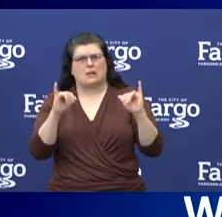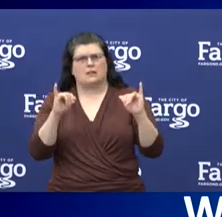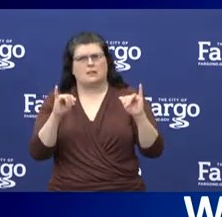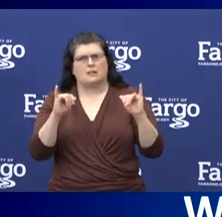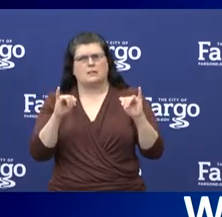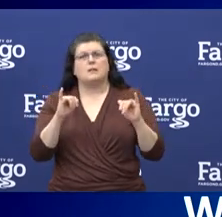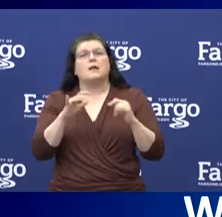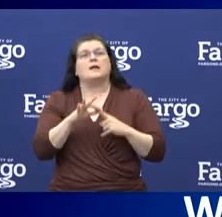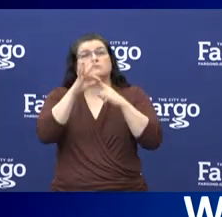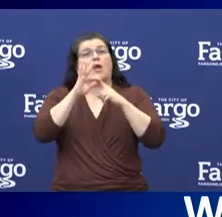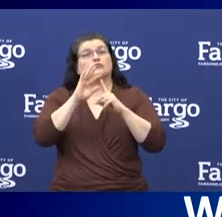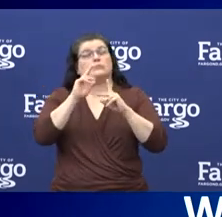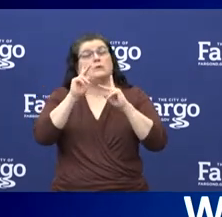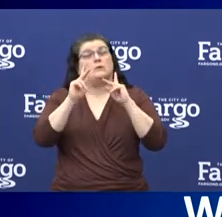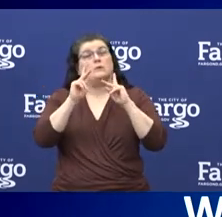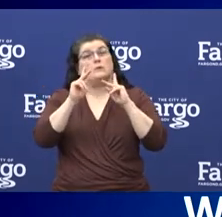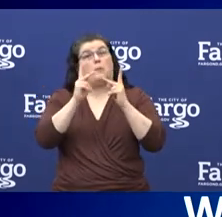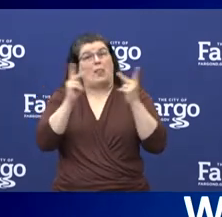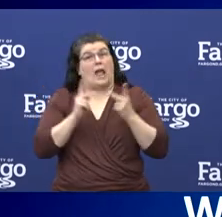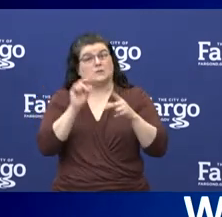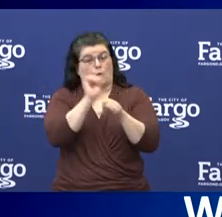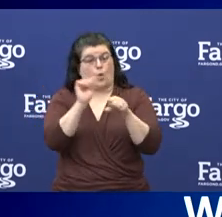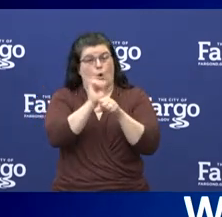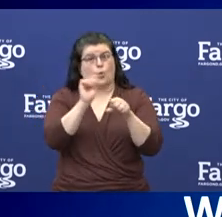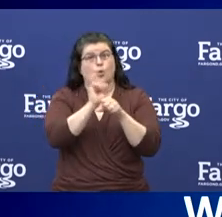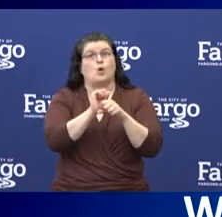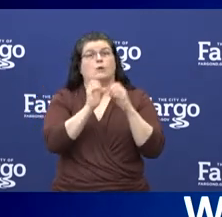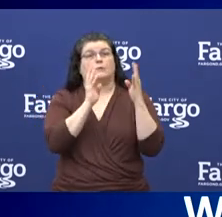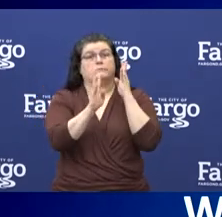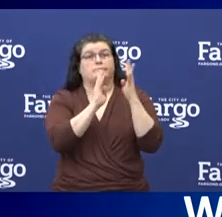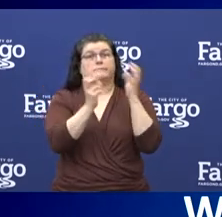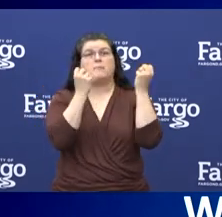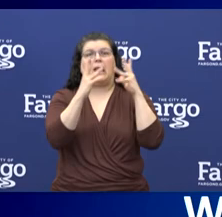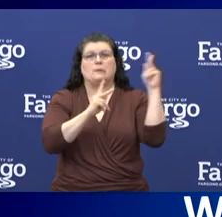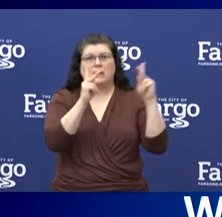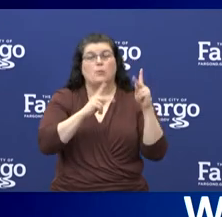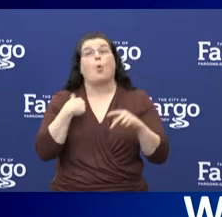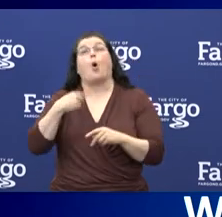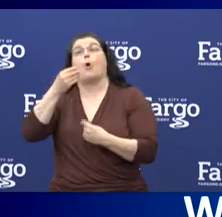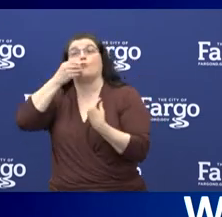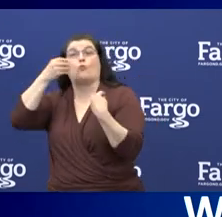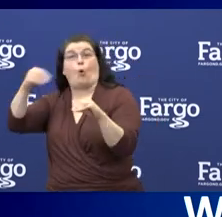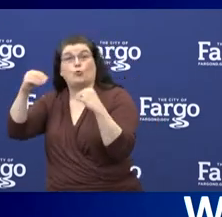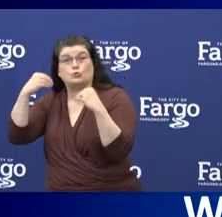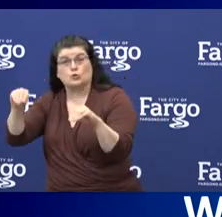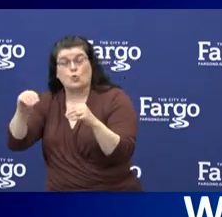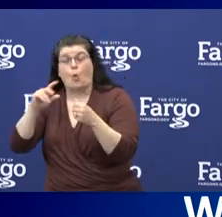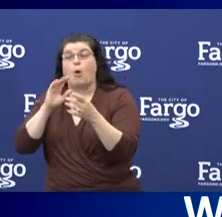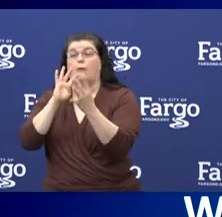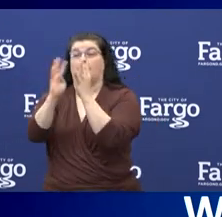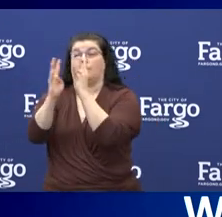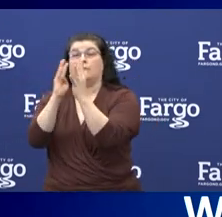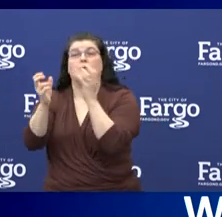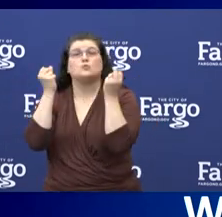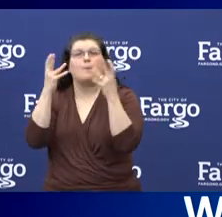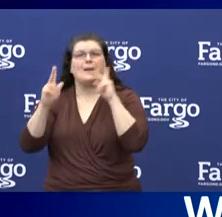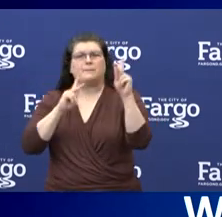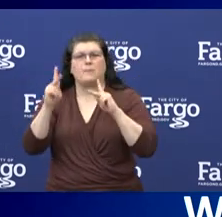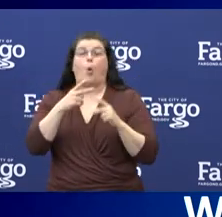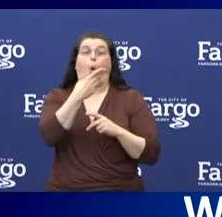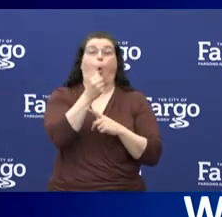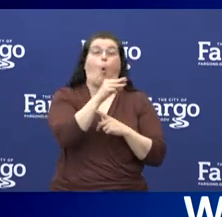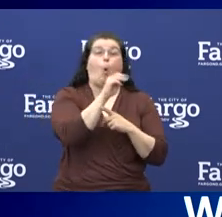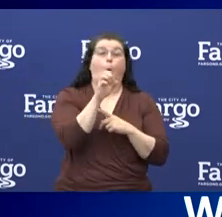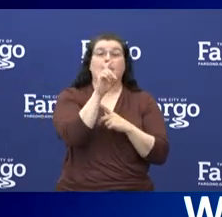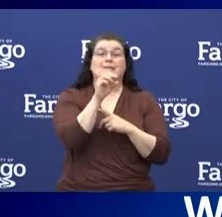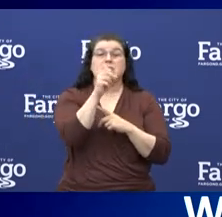we're together and moving together, grocery stores, when you're in the sports stores, when you're in the Home Depot or if you're in summer, please wear your